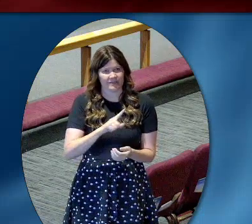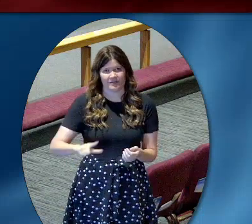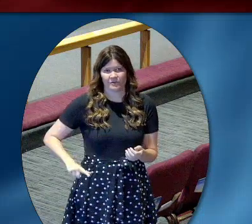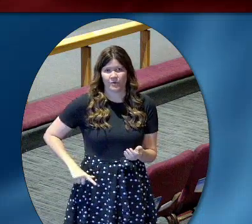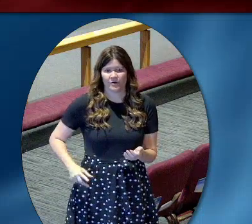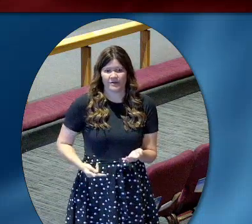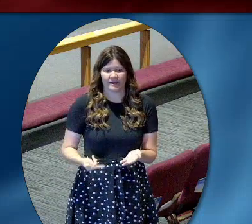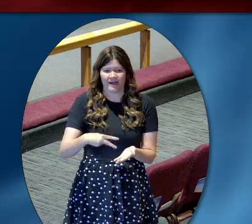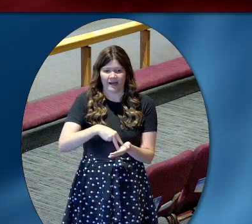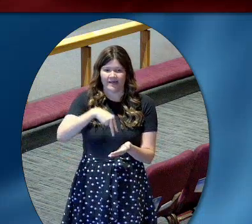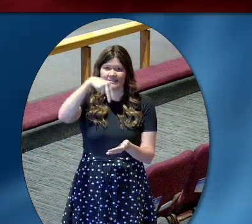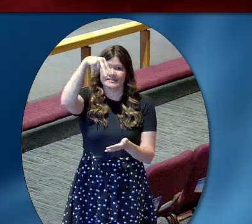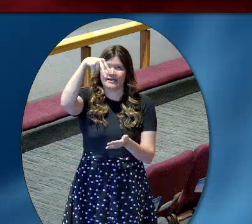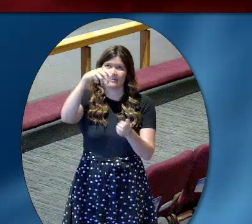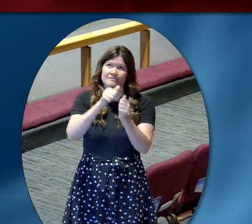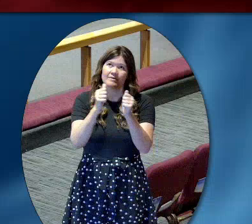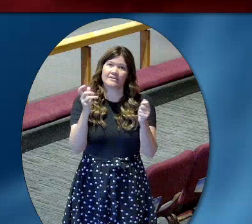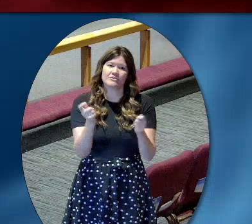Triumph."